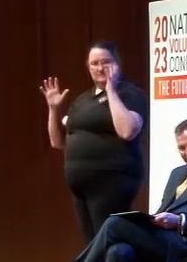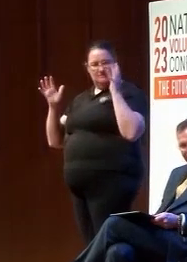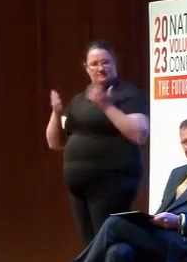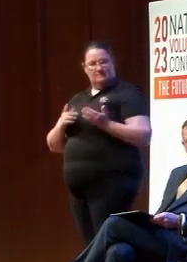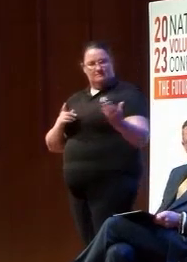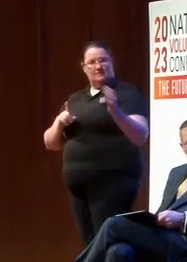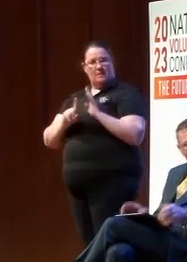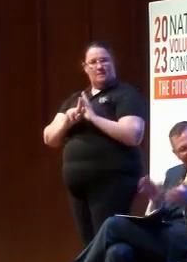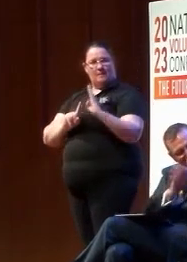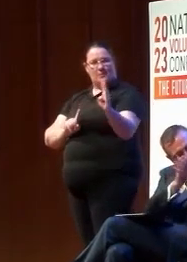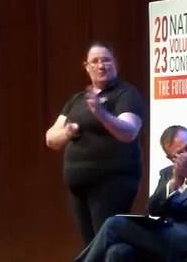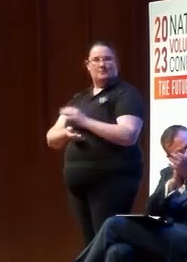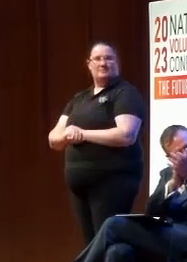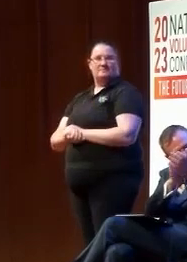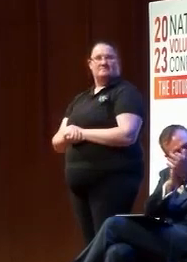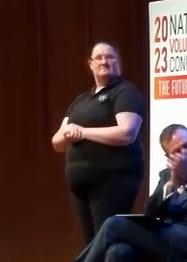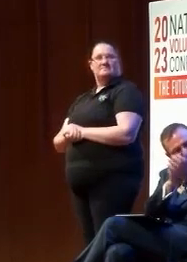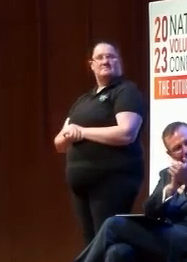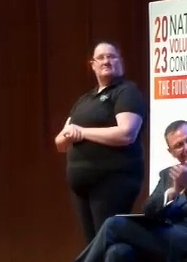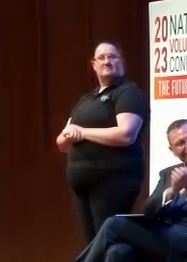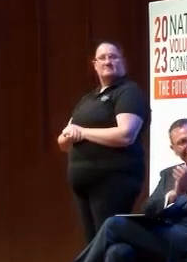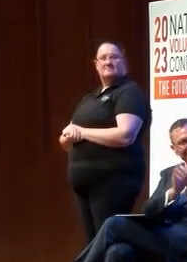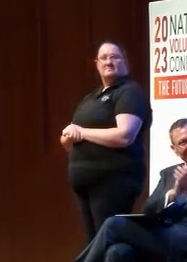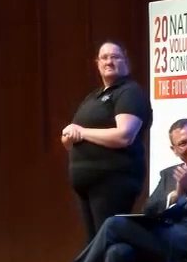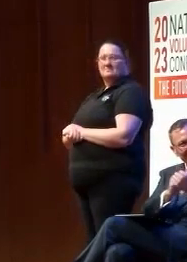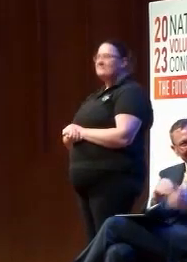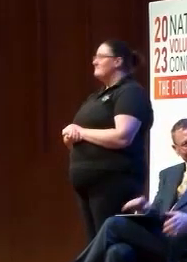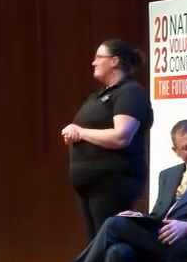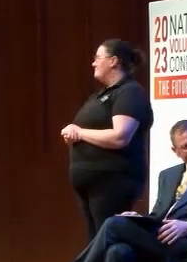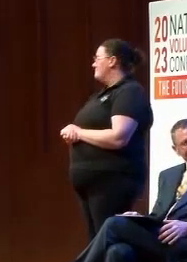panel. Thank you.